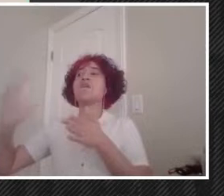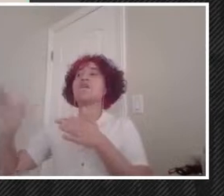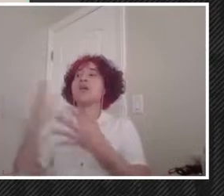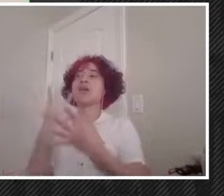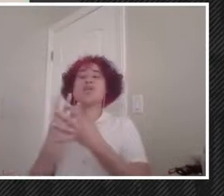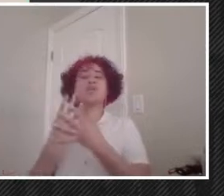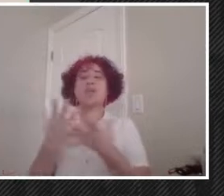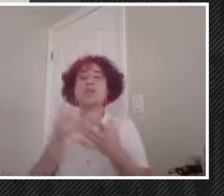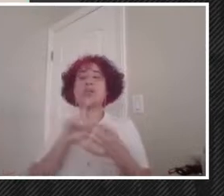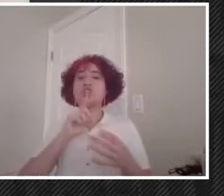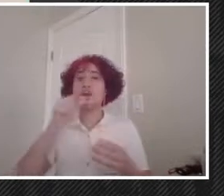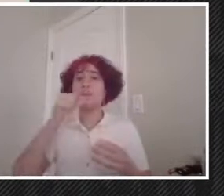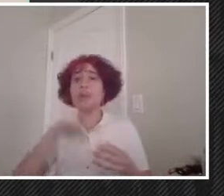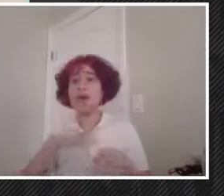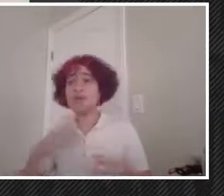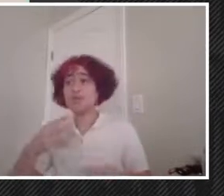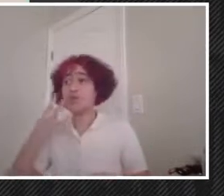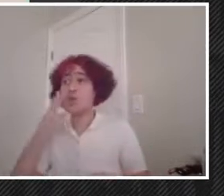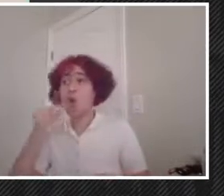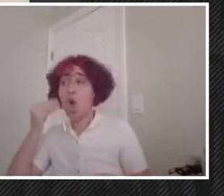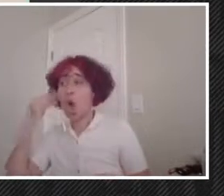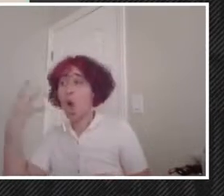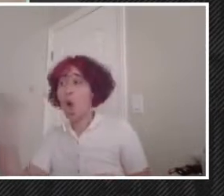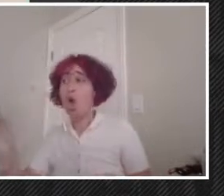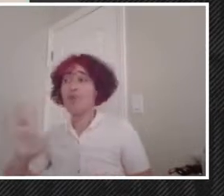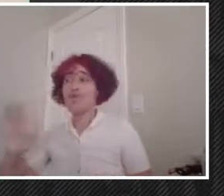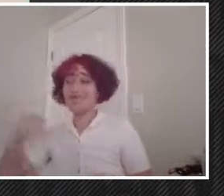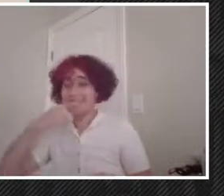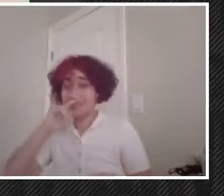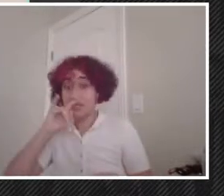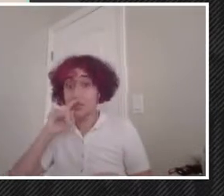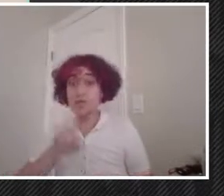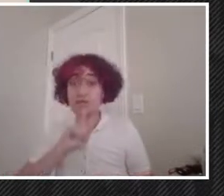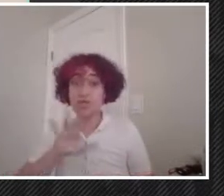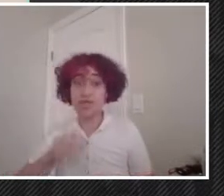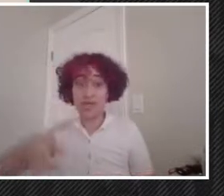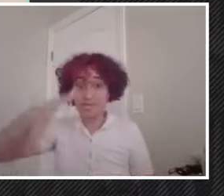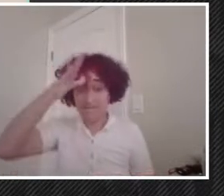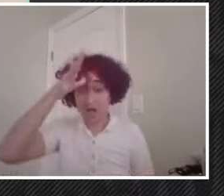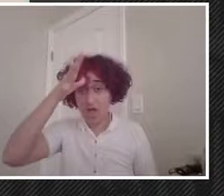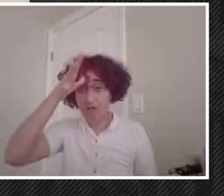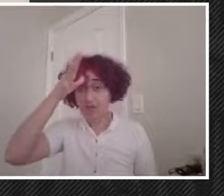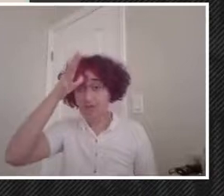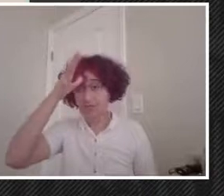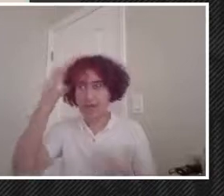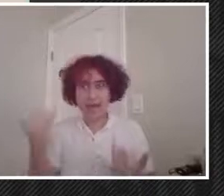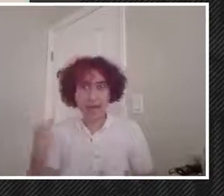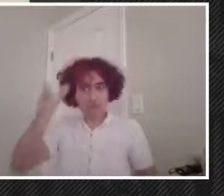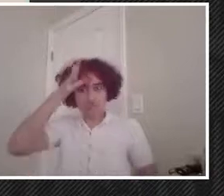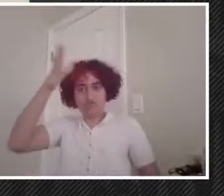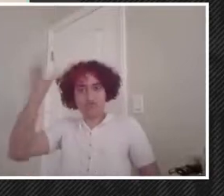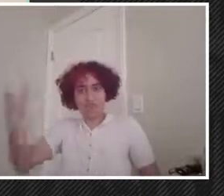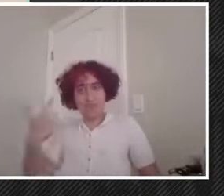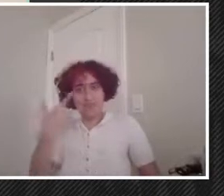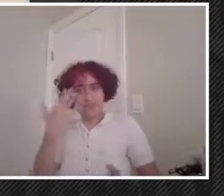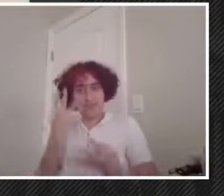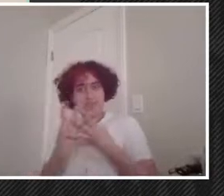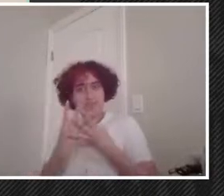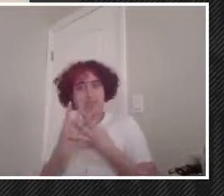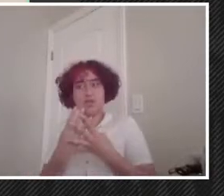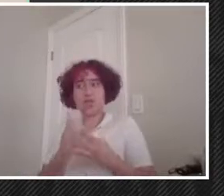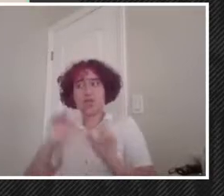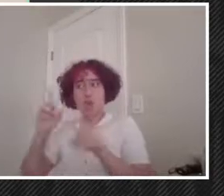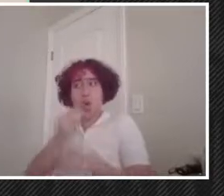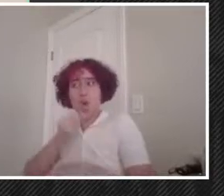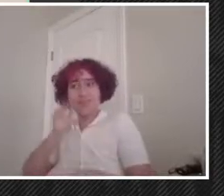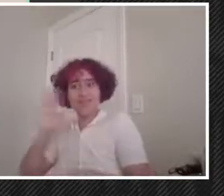sure that fathers who are now grandfathers are at home with their kids. And we want to see a drastic reduction in incarceration in the